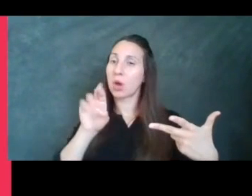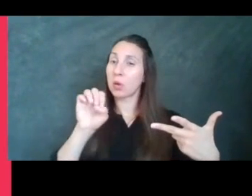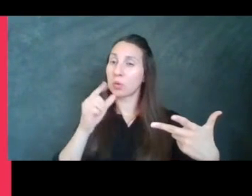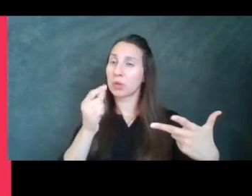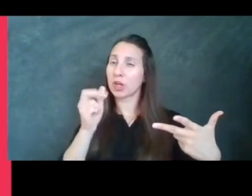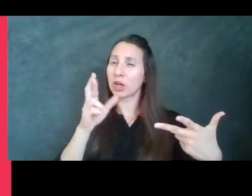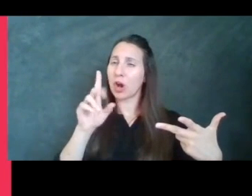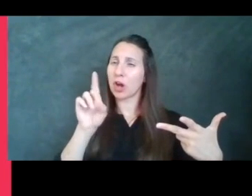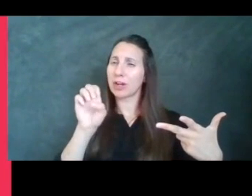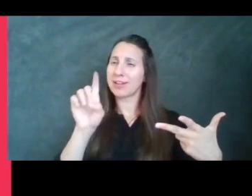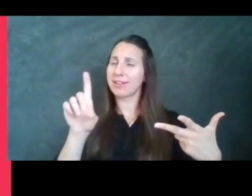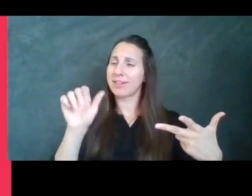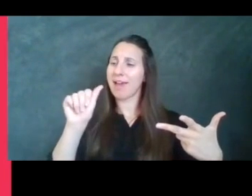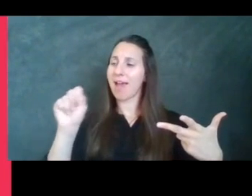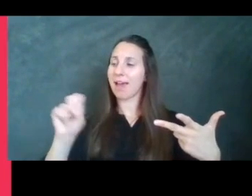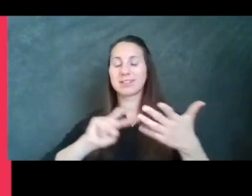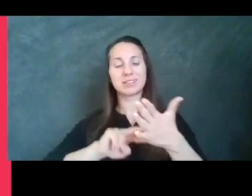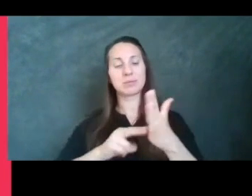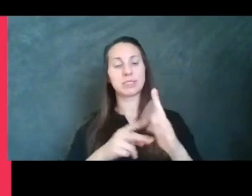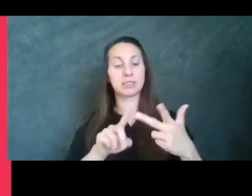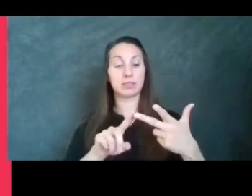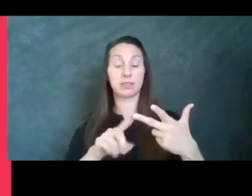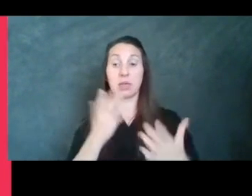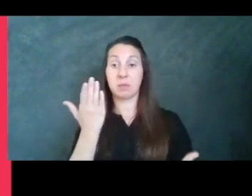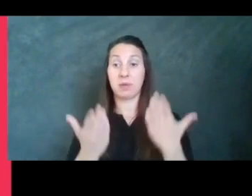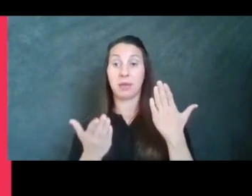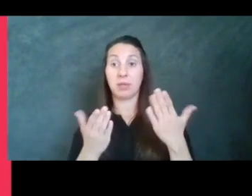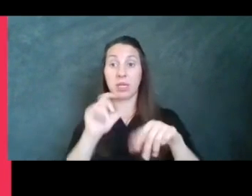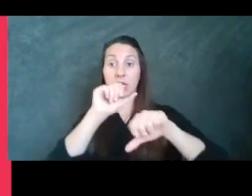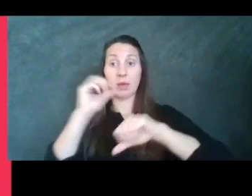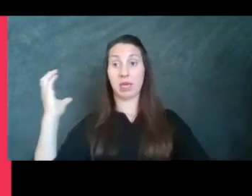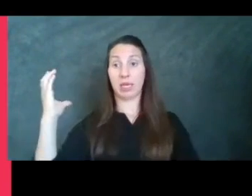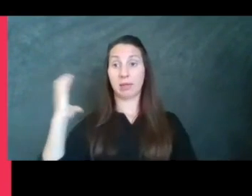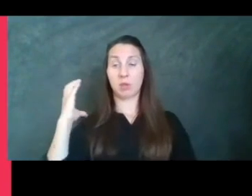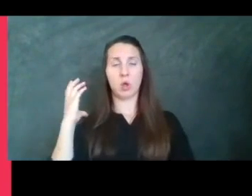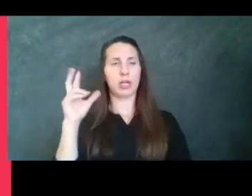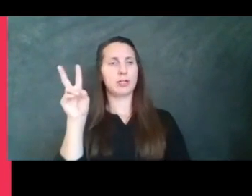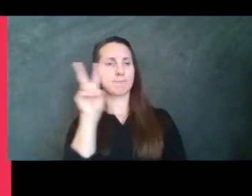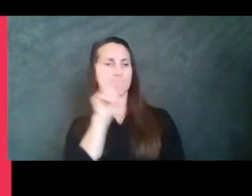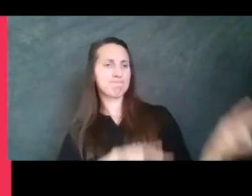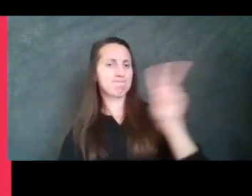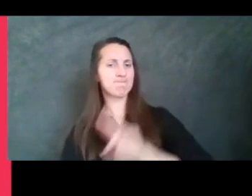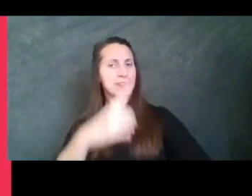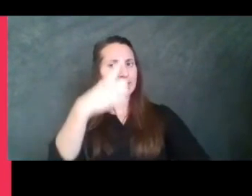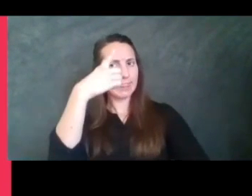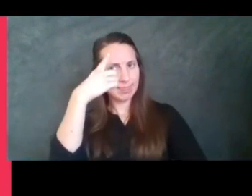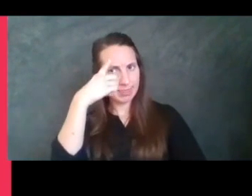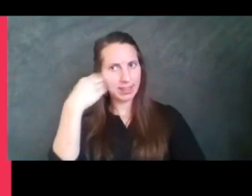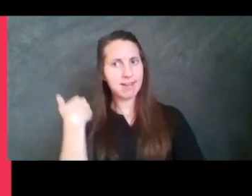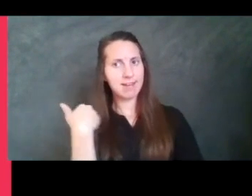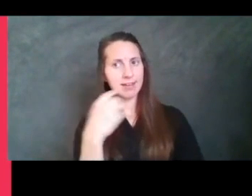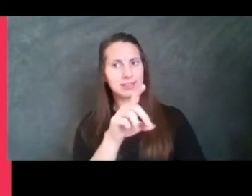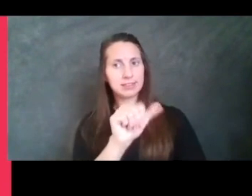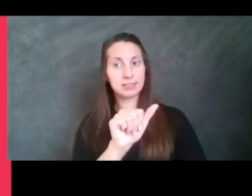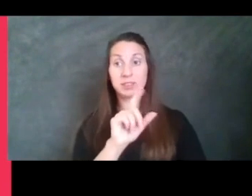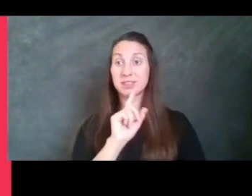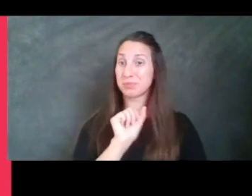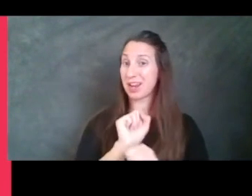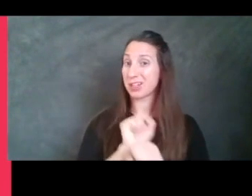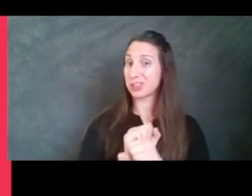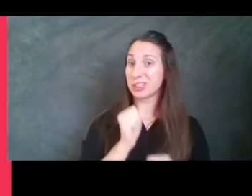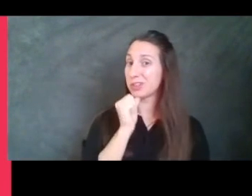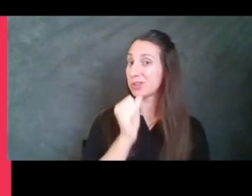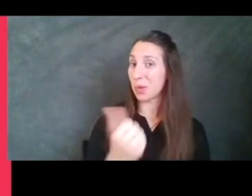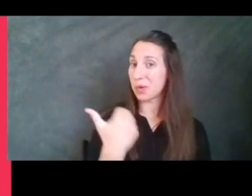might be, the employer might think that this person has a disability when in fact they don't. Even in that case, those